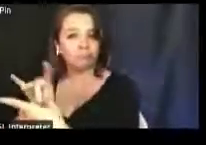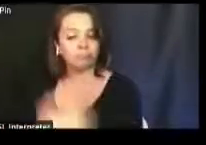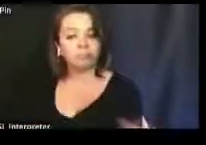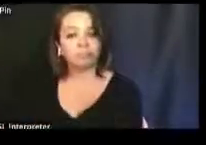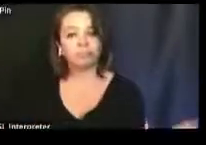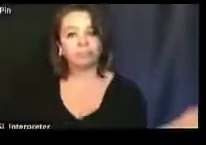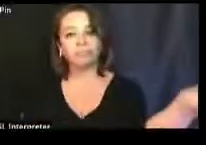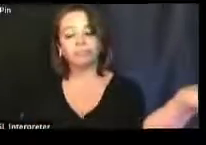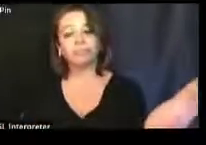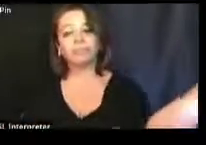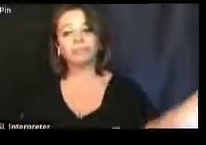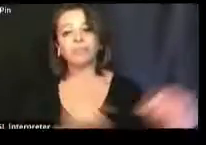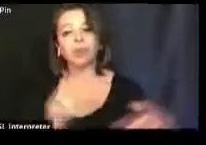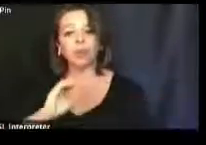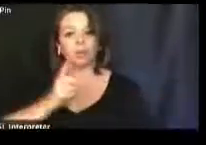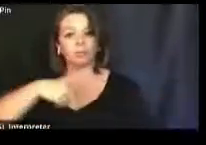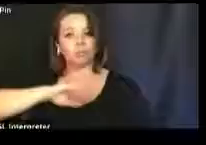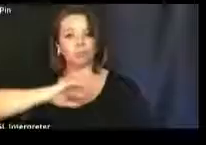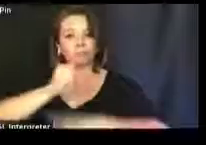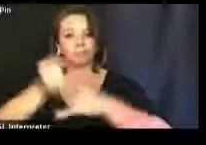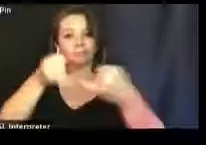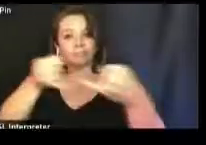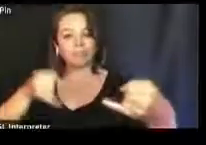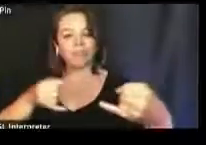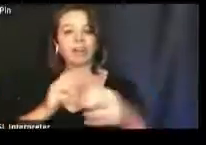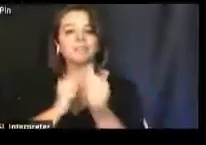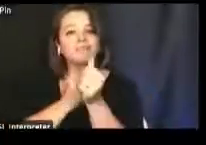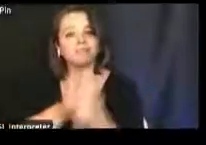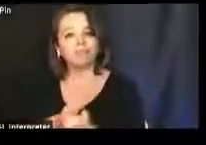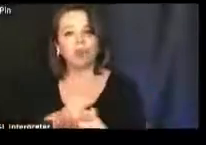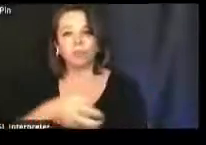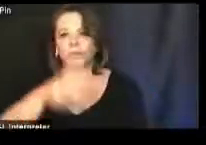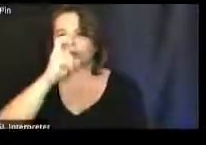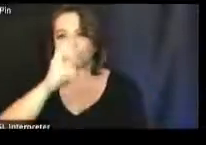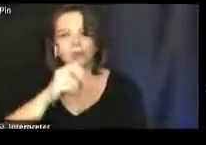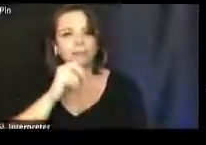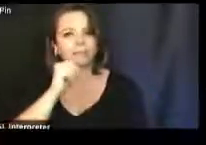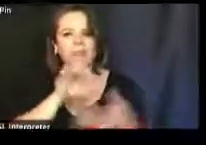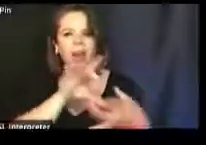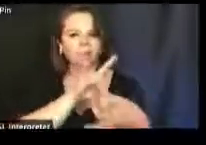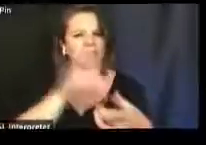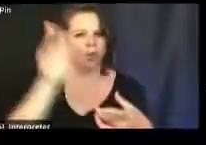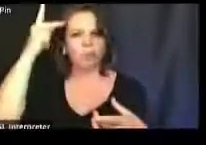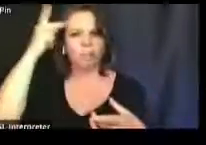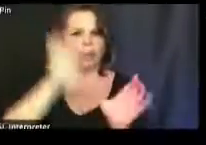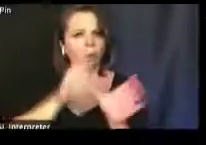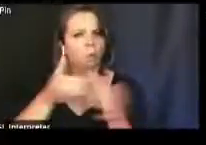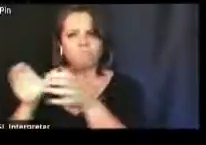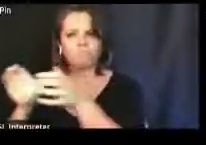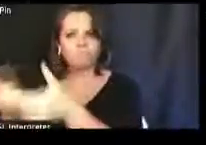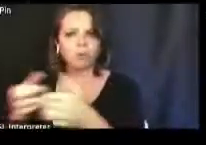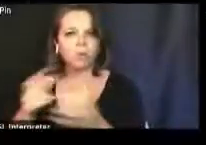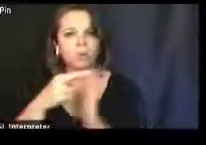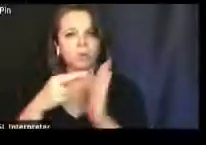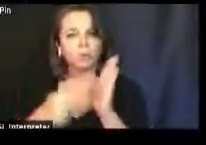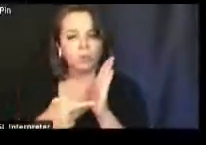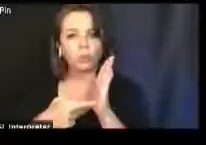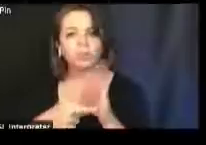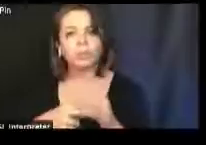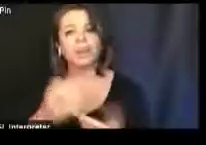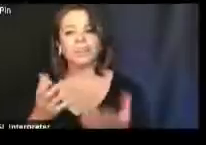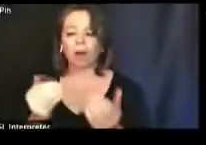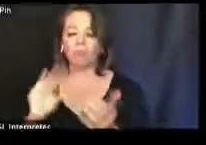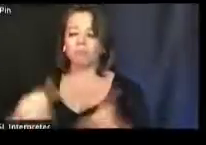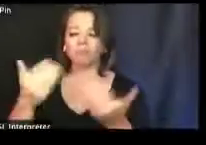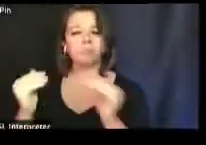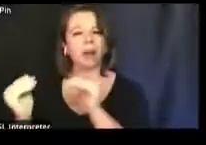strict, nonpartisan rules designed to create districts of relatively equal population that will provide fair